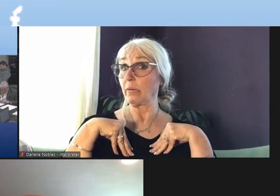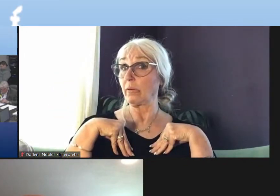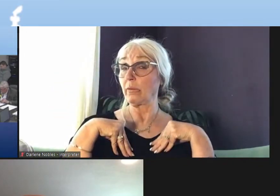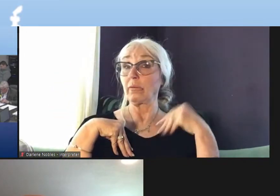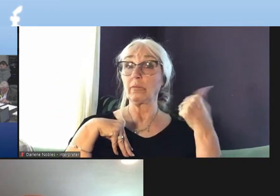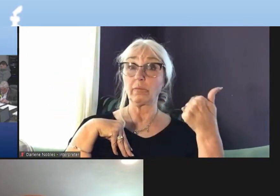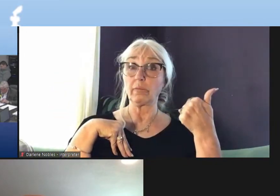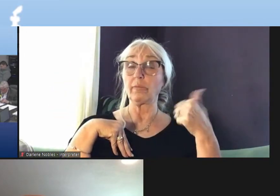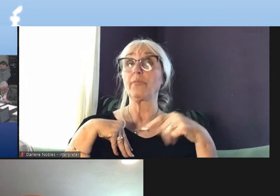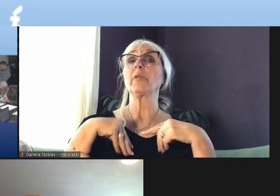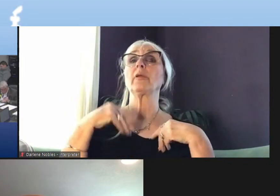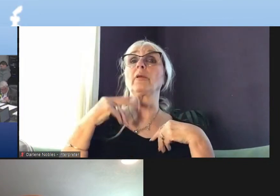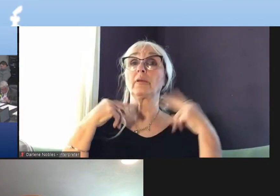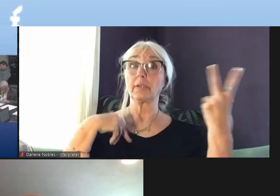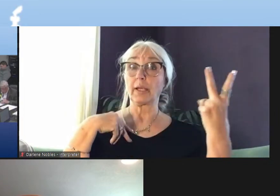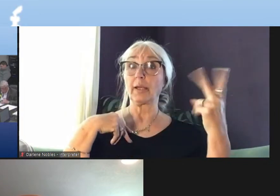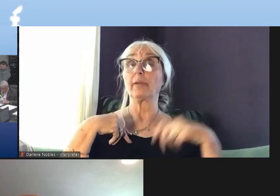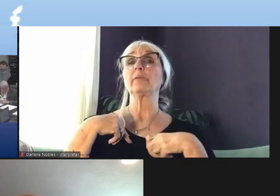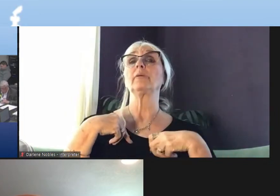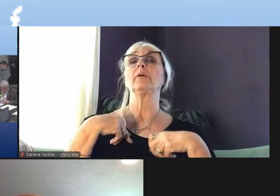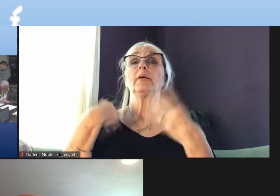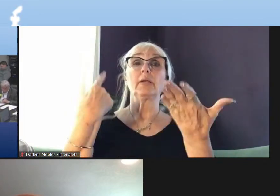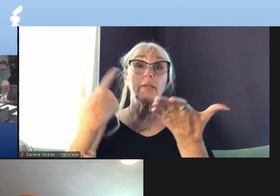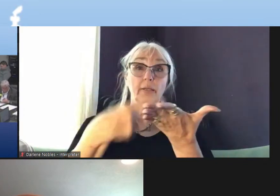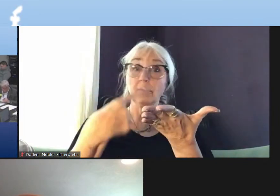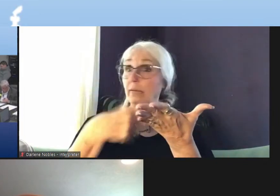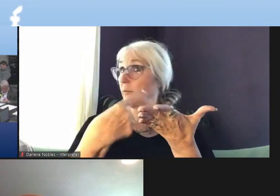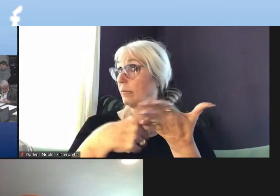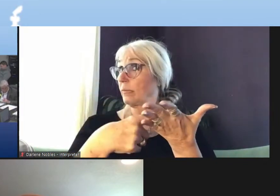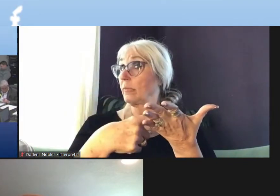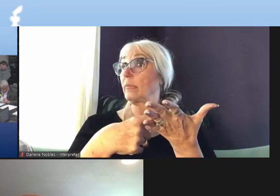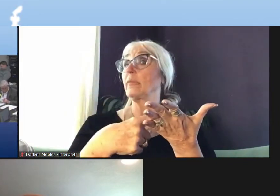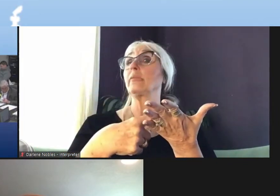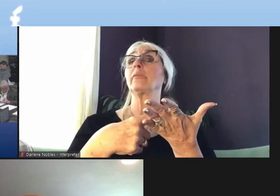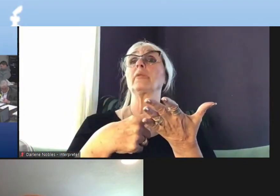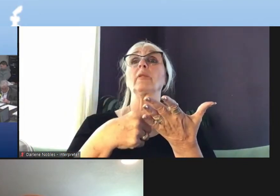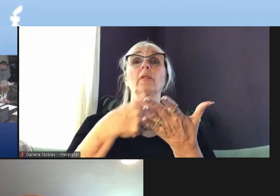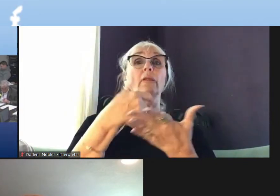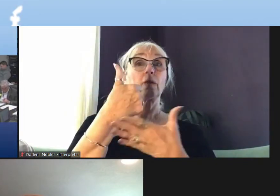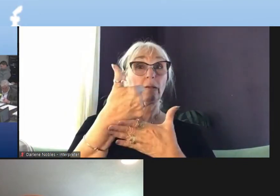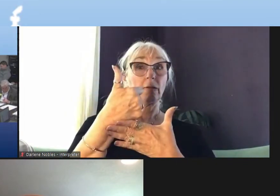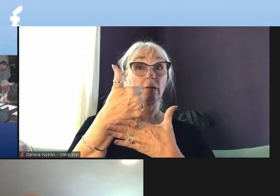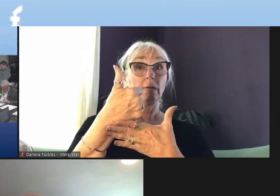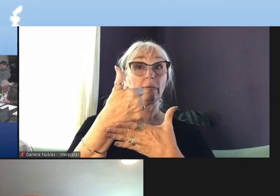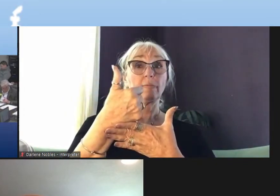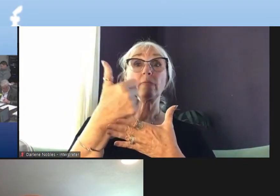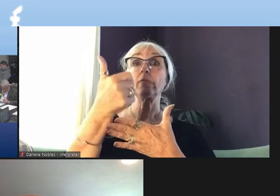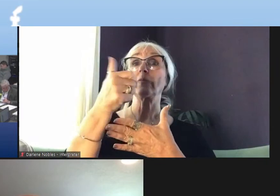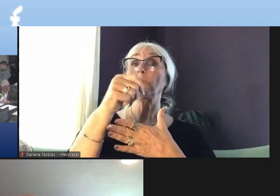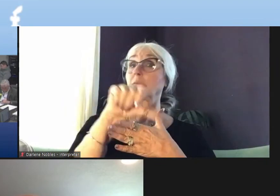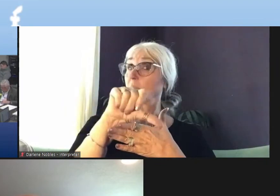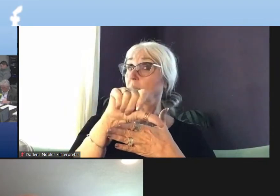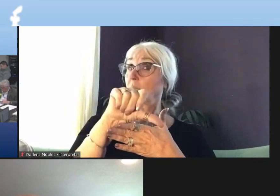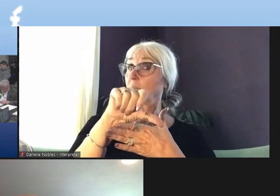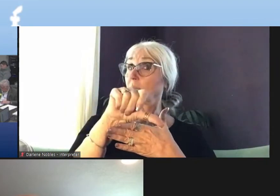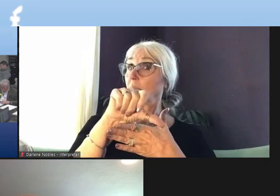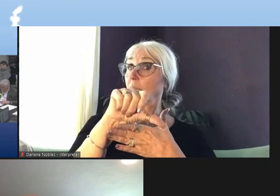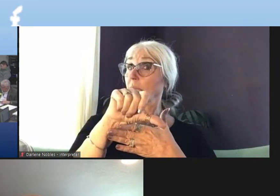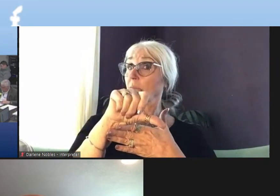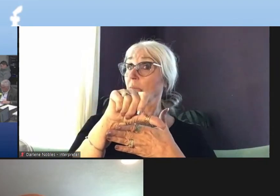Second. Motion and second. Any other discussion? No other discussion, all in favor say aye. Aye. Aye. Oppose,